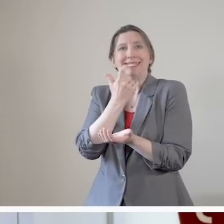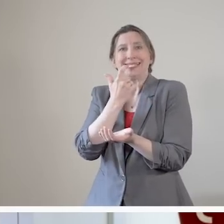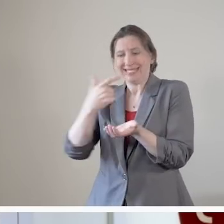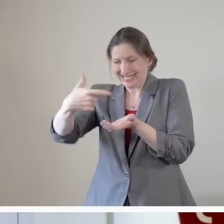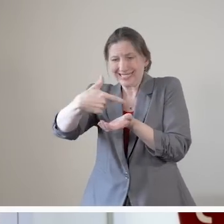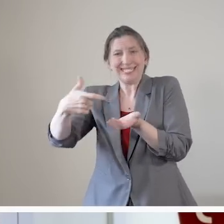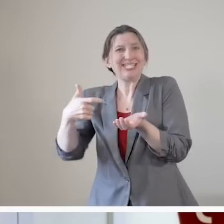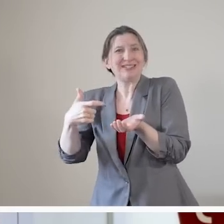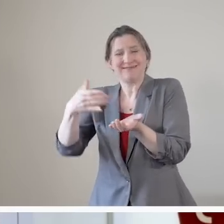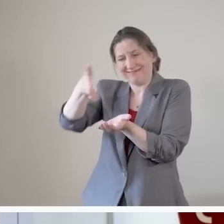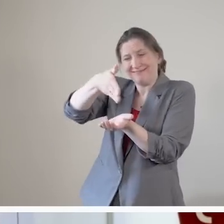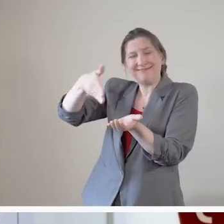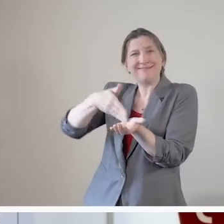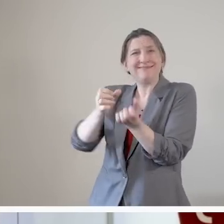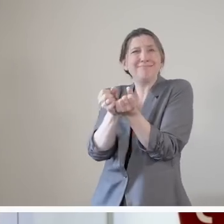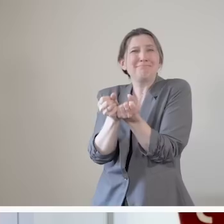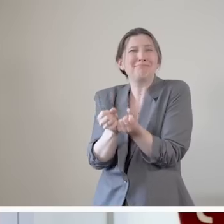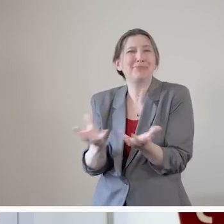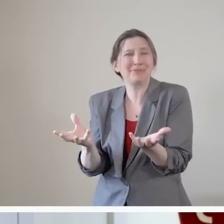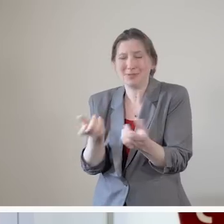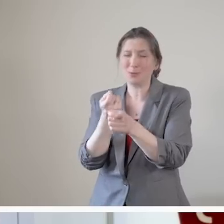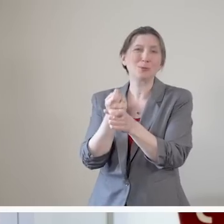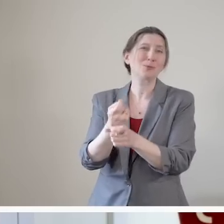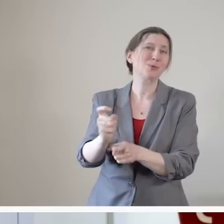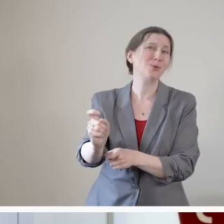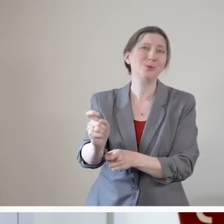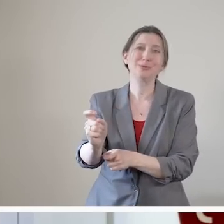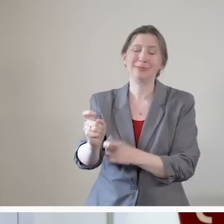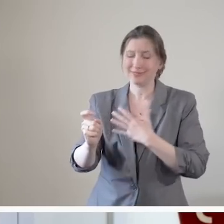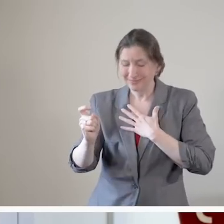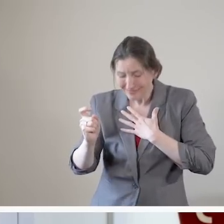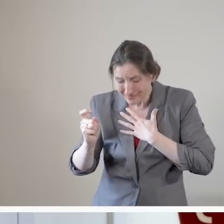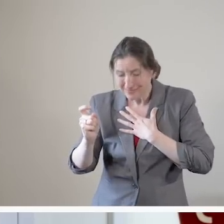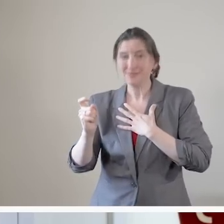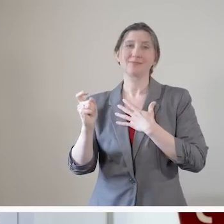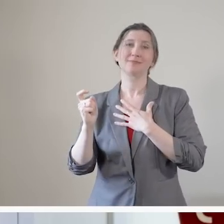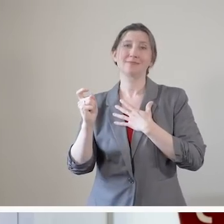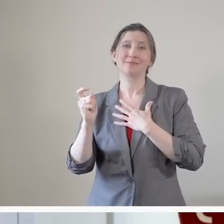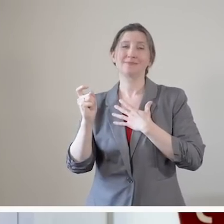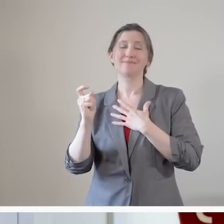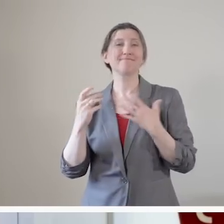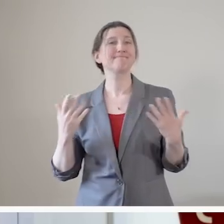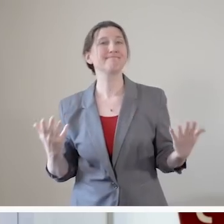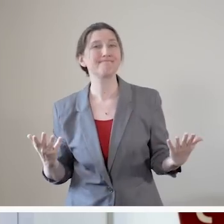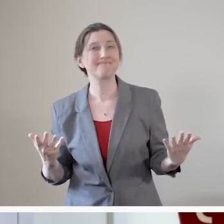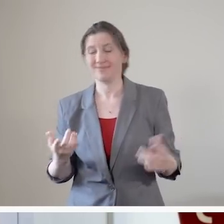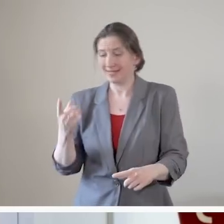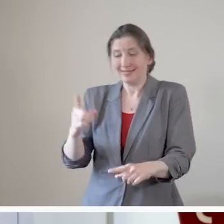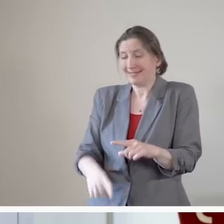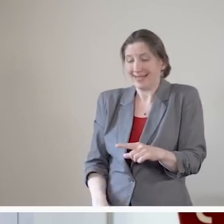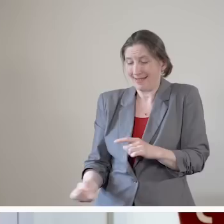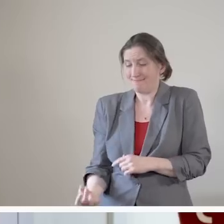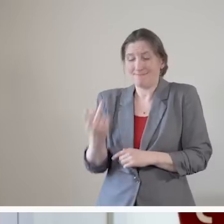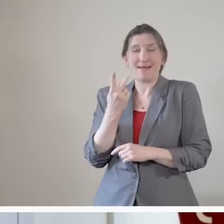them, they will be irrevocably scuffed, marked, nicked, damaged, or even shattered. They